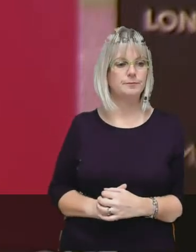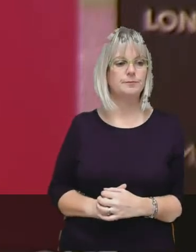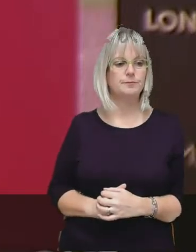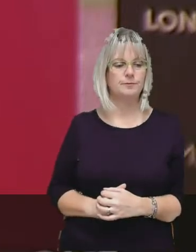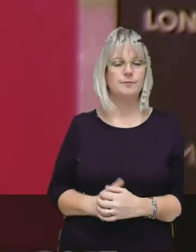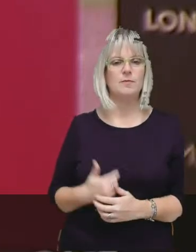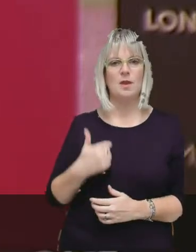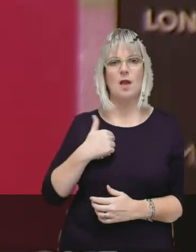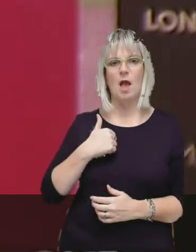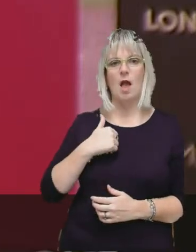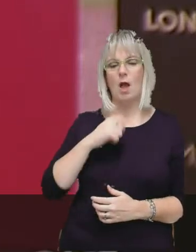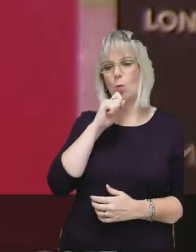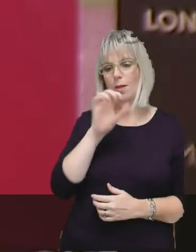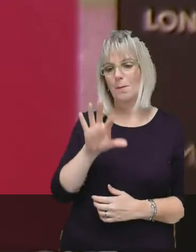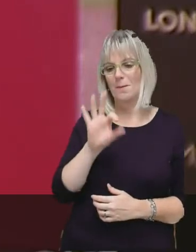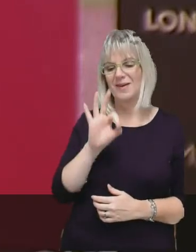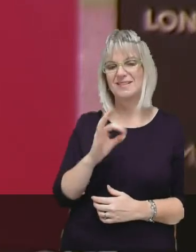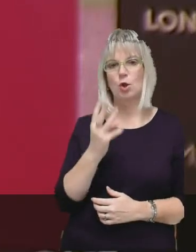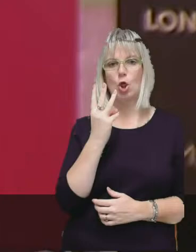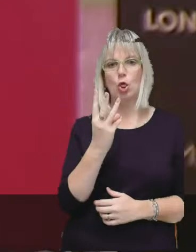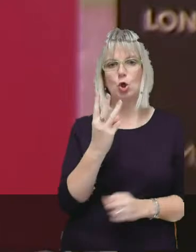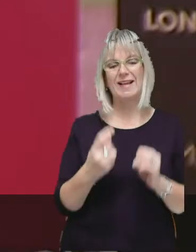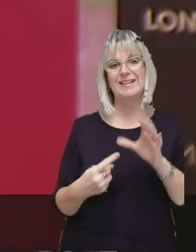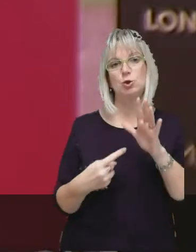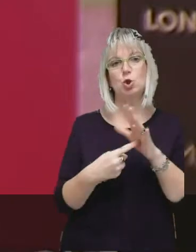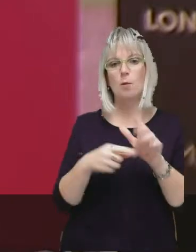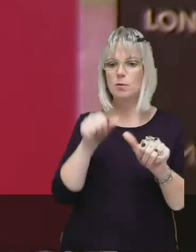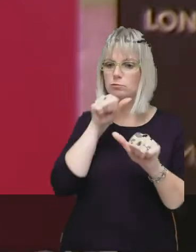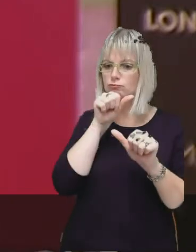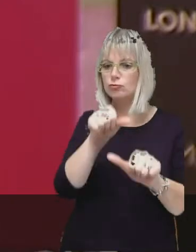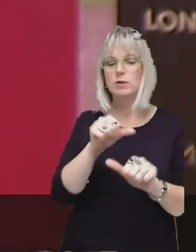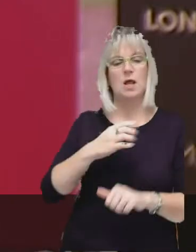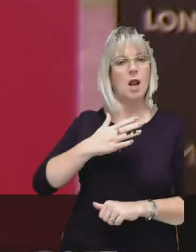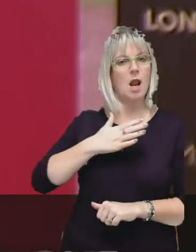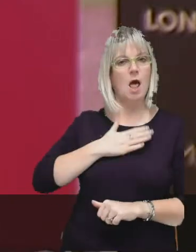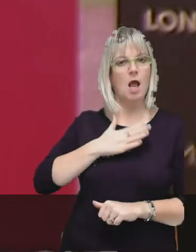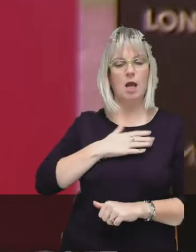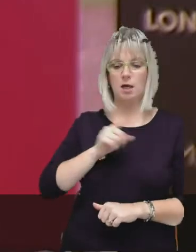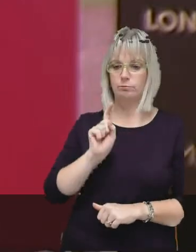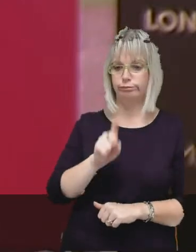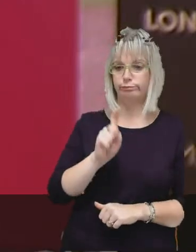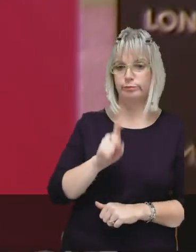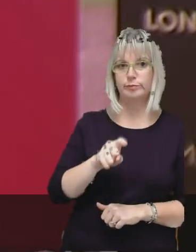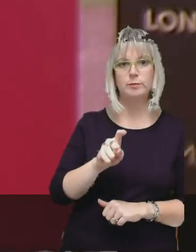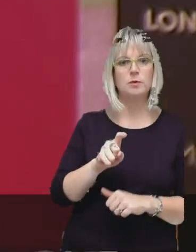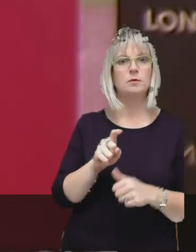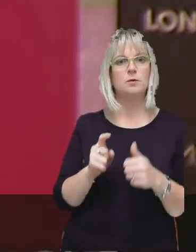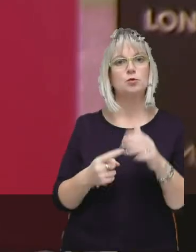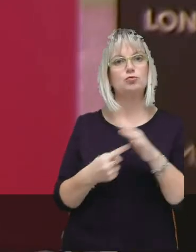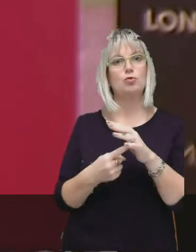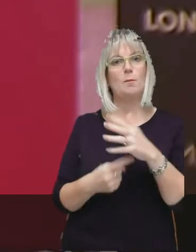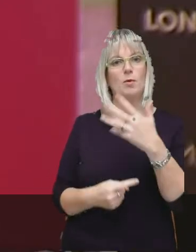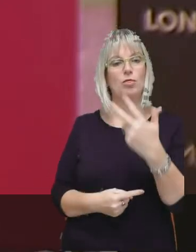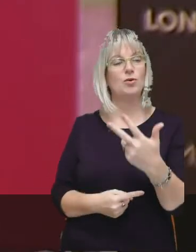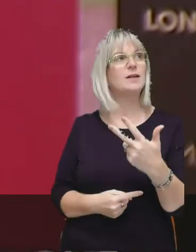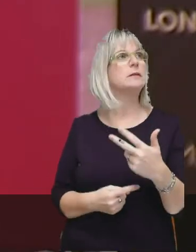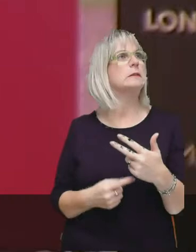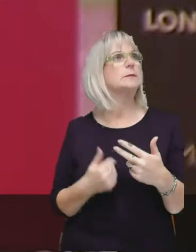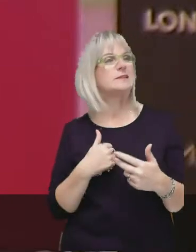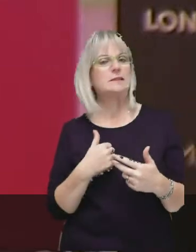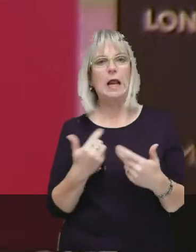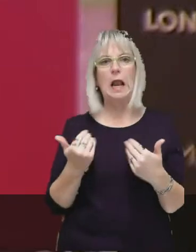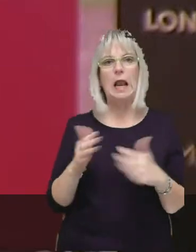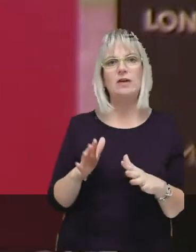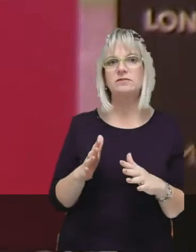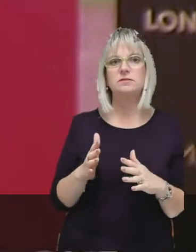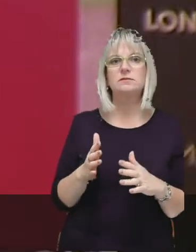questions. The first one is, and we've only got about 4 minutes left, so let's try and squeeze